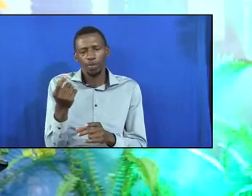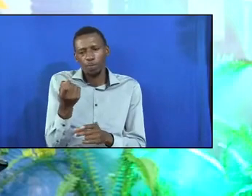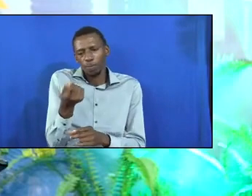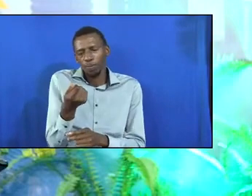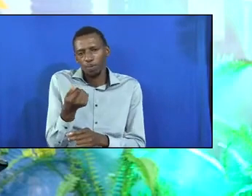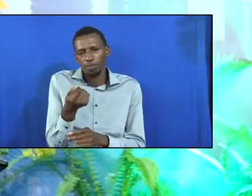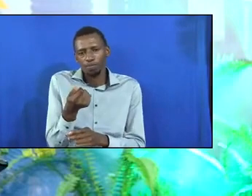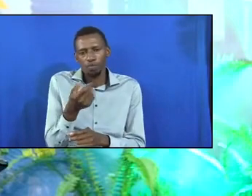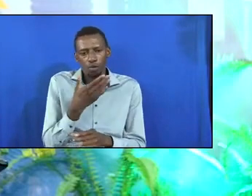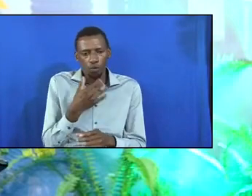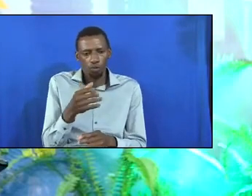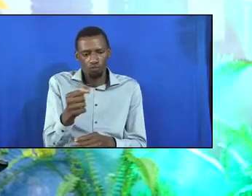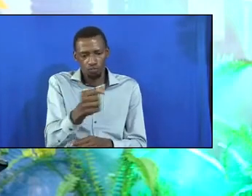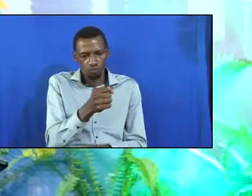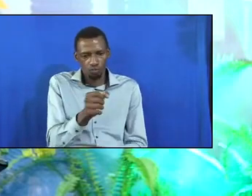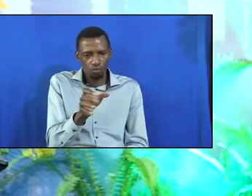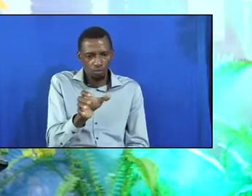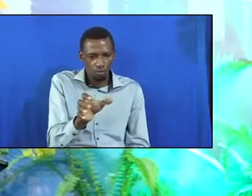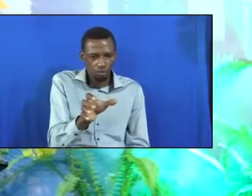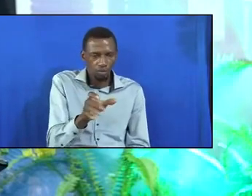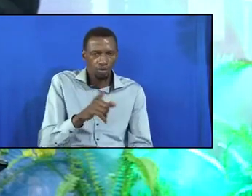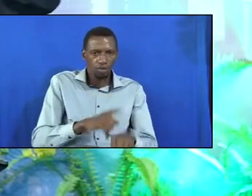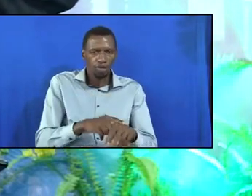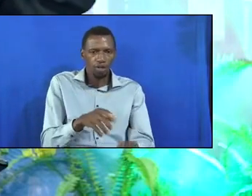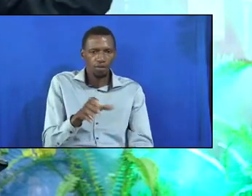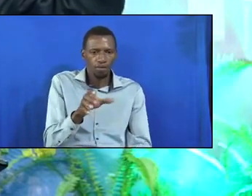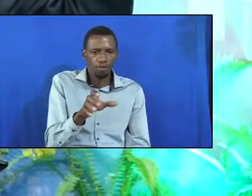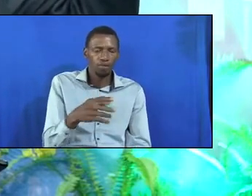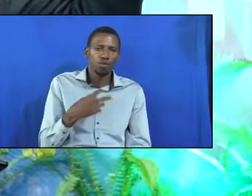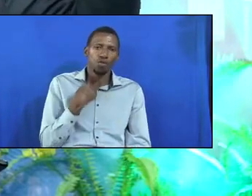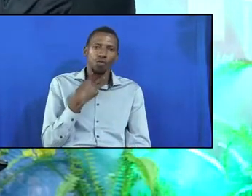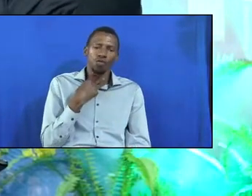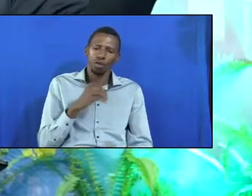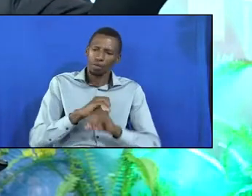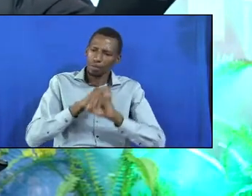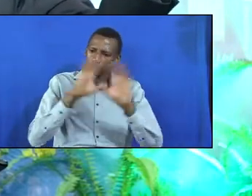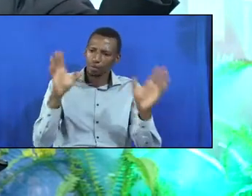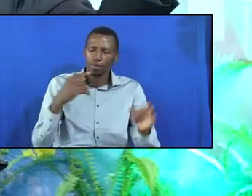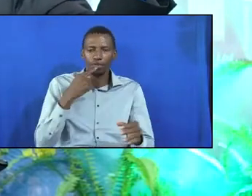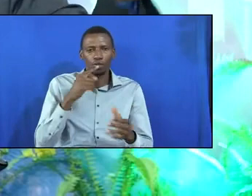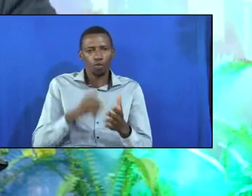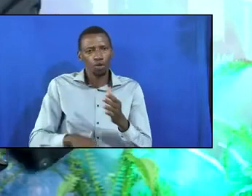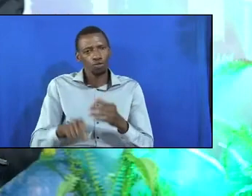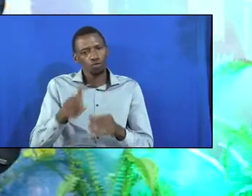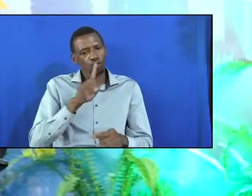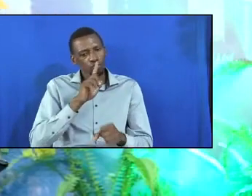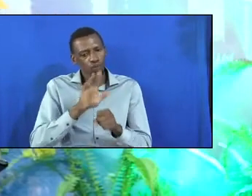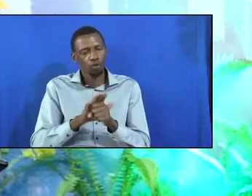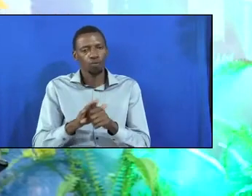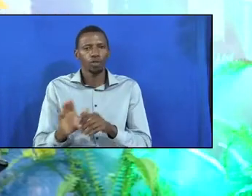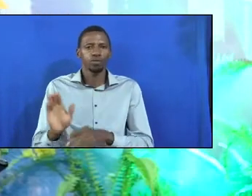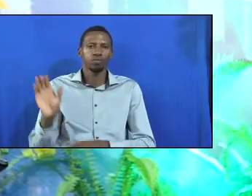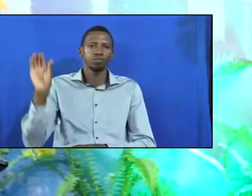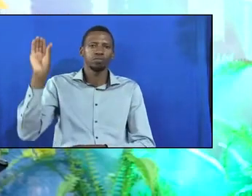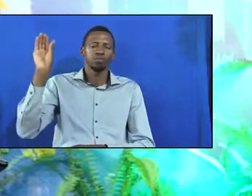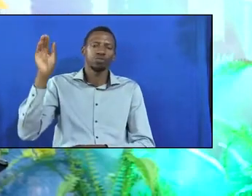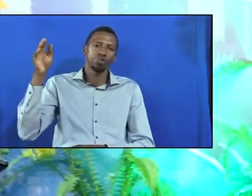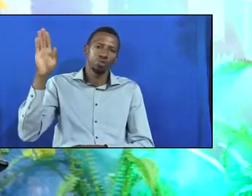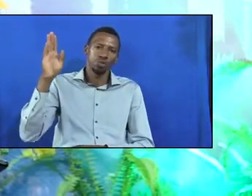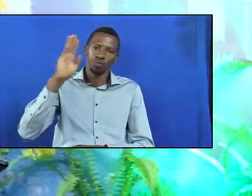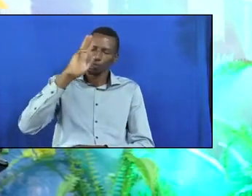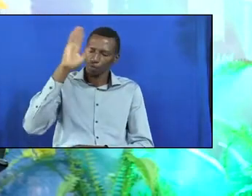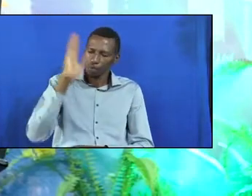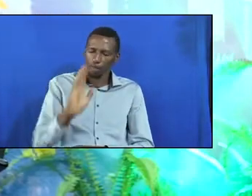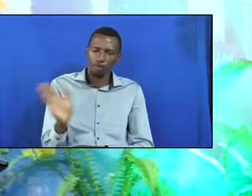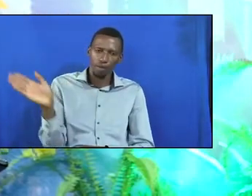bottle. As she reached out to the bottle again, the voice spoke vividly, you made a vow to God. You will never go back to drinking.